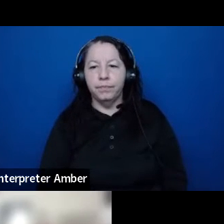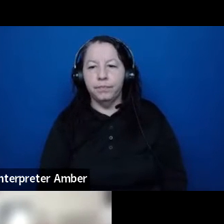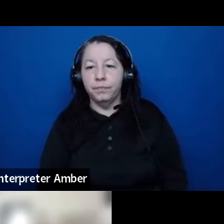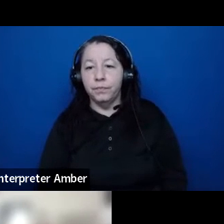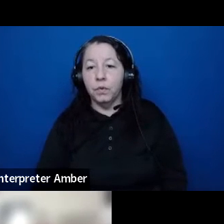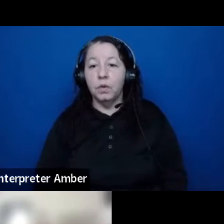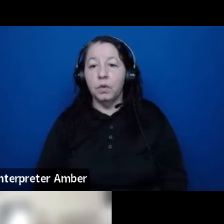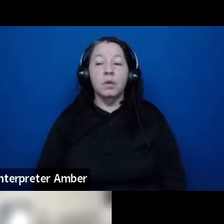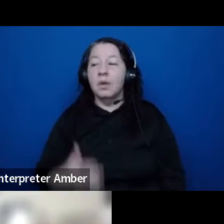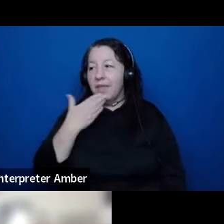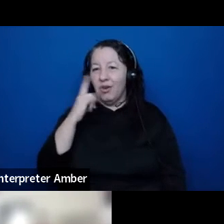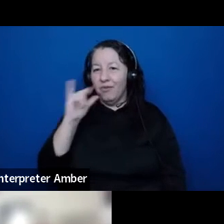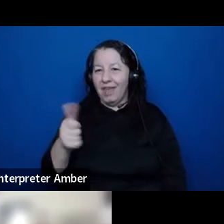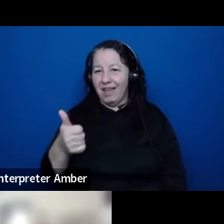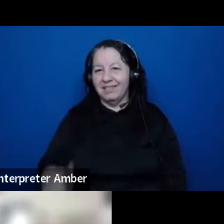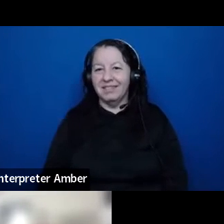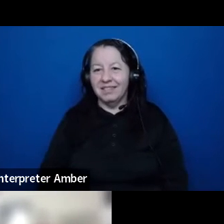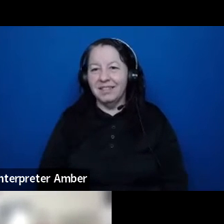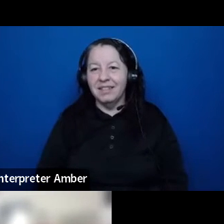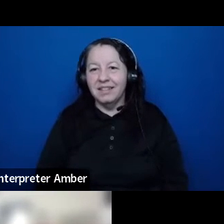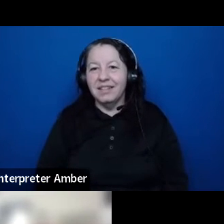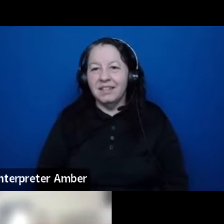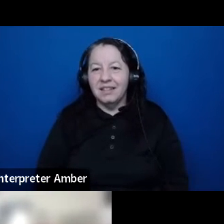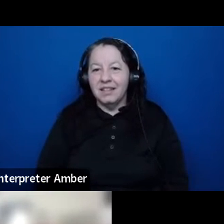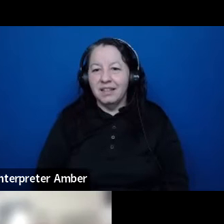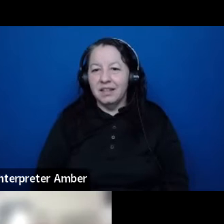Thank you for doing that. Oh,